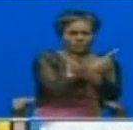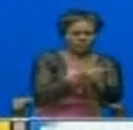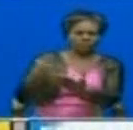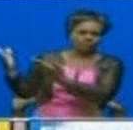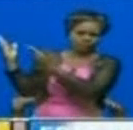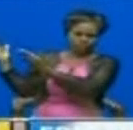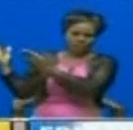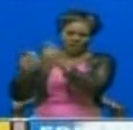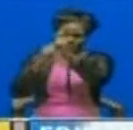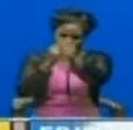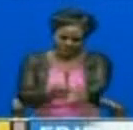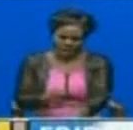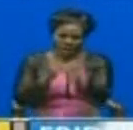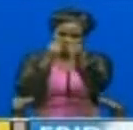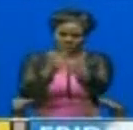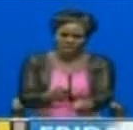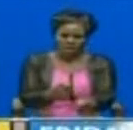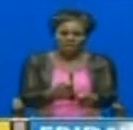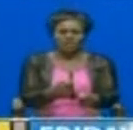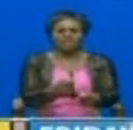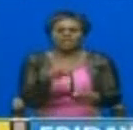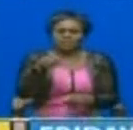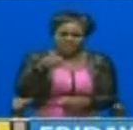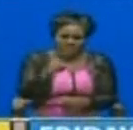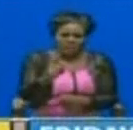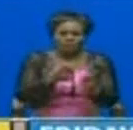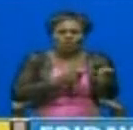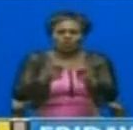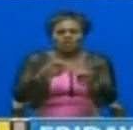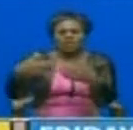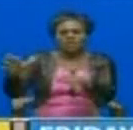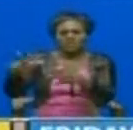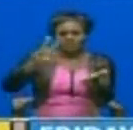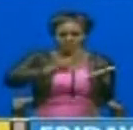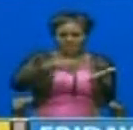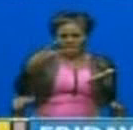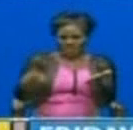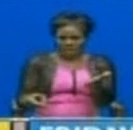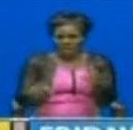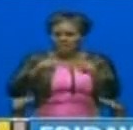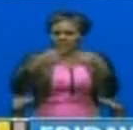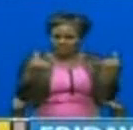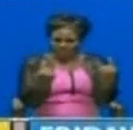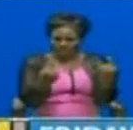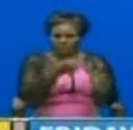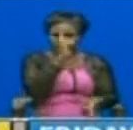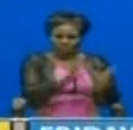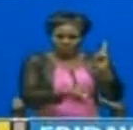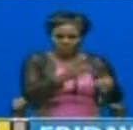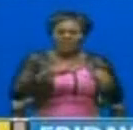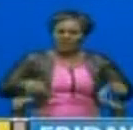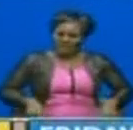that of farming. He says in his own words that he's running away from failure, that after an injury, an athlete's life